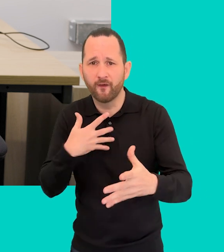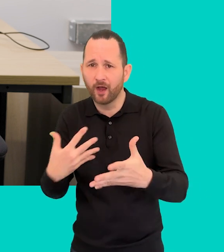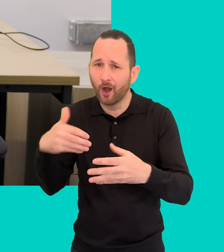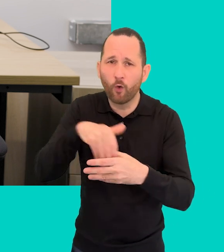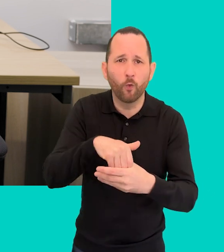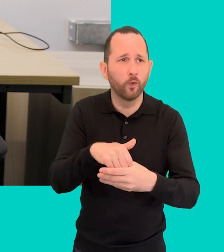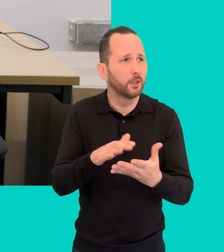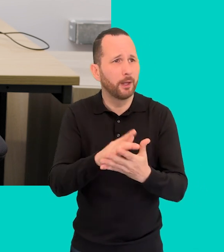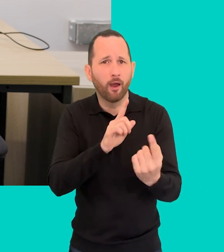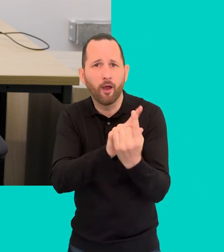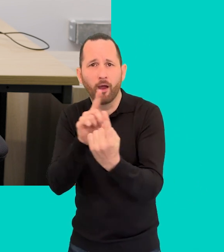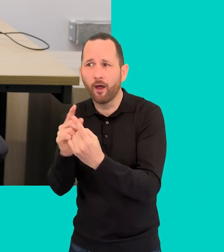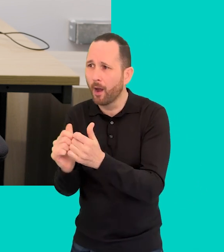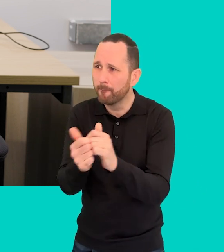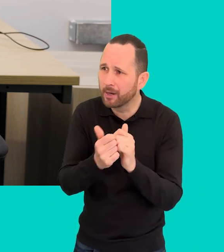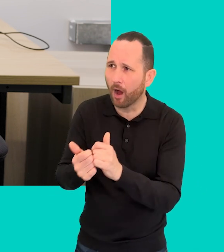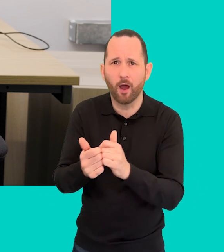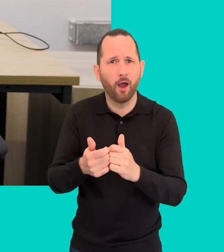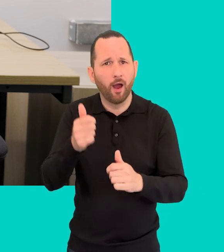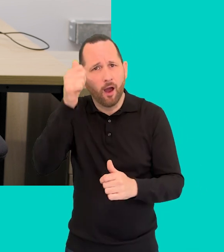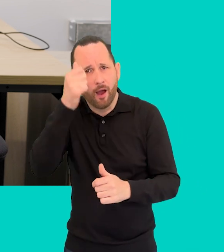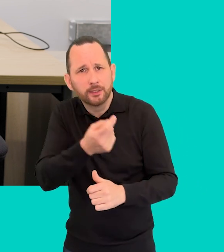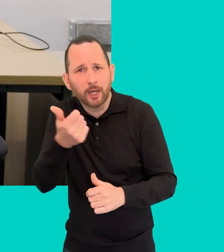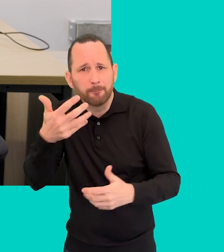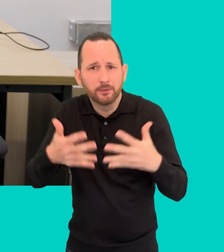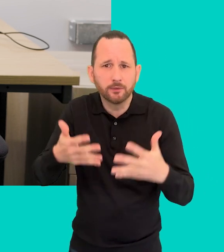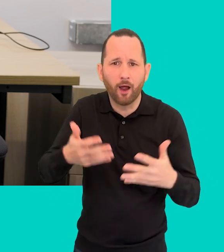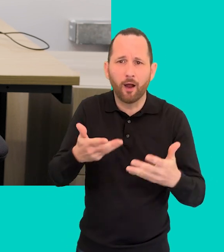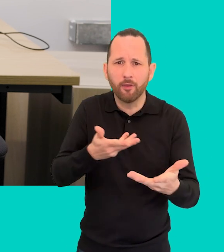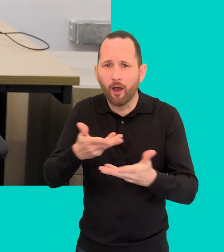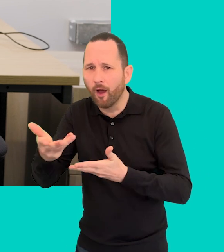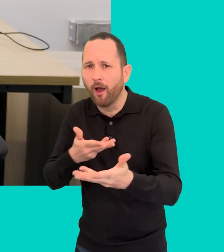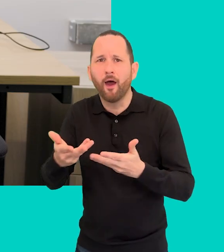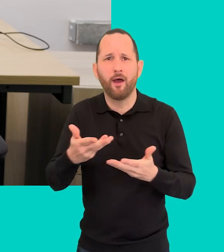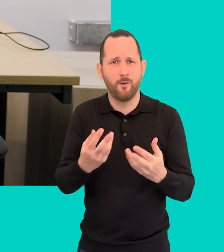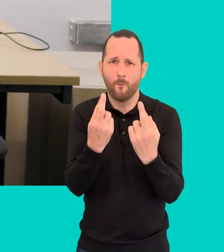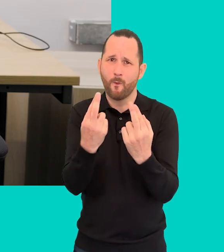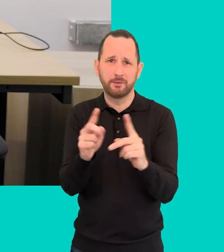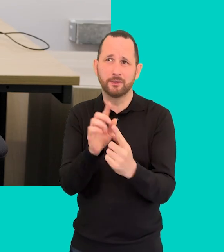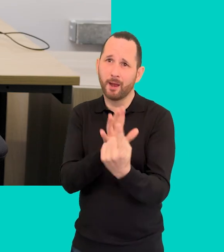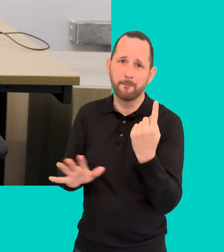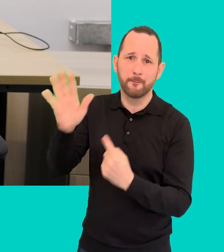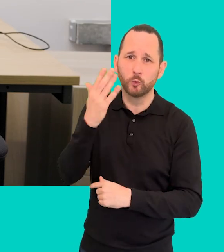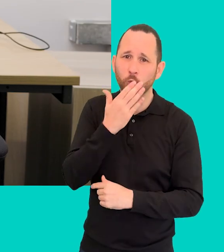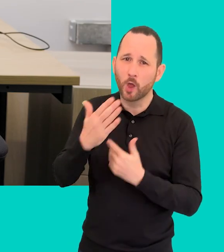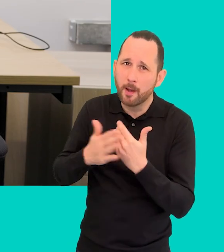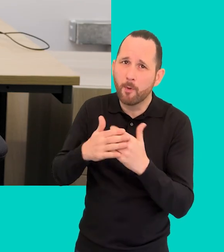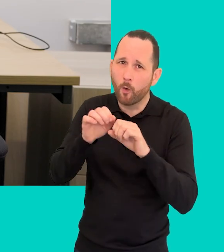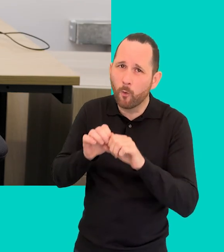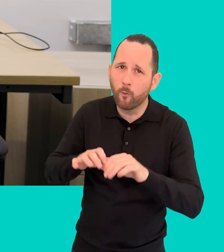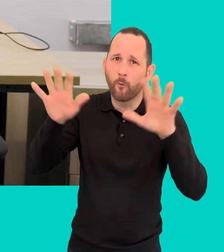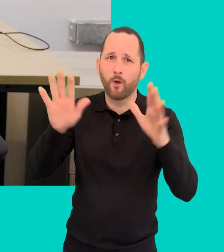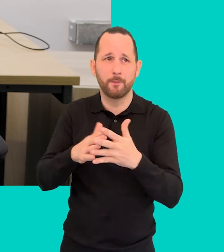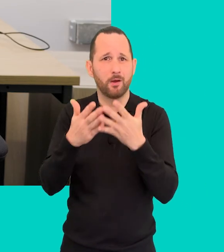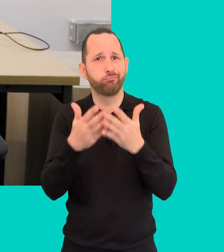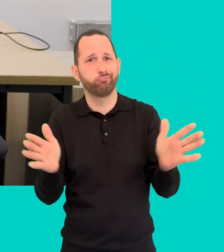access to peers who know any science at all, whereas at least now, if we can get it in as many schools as possible, he can come across